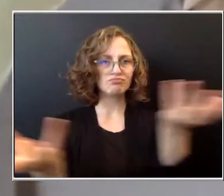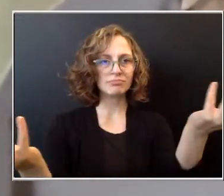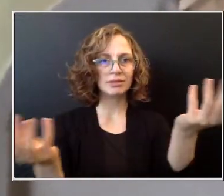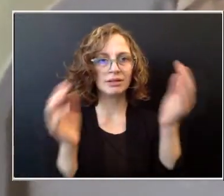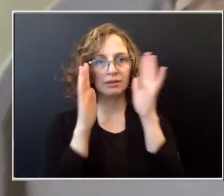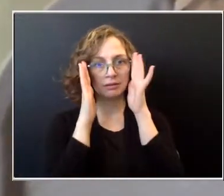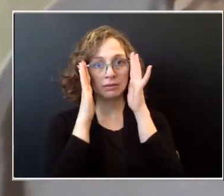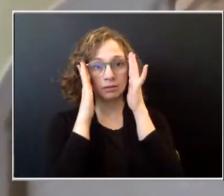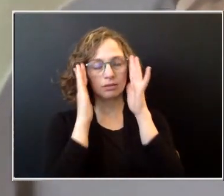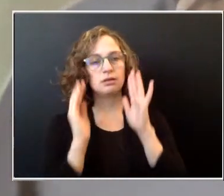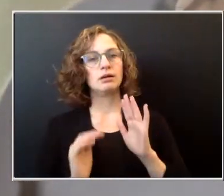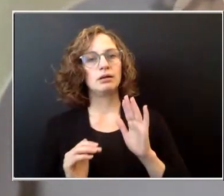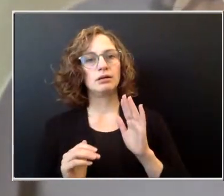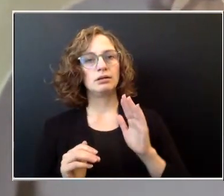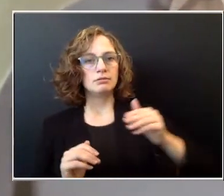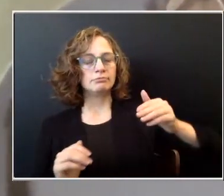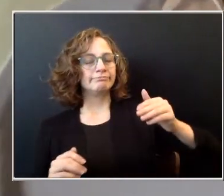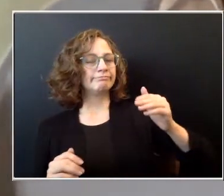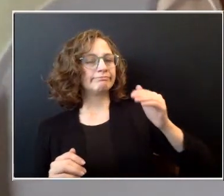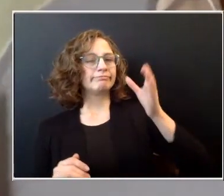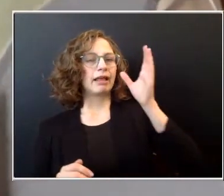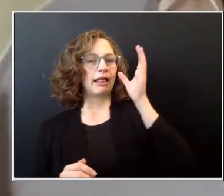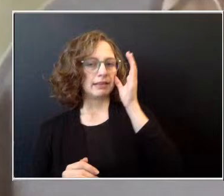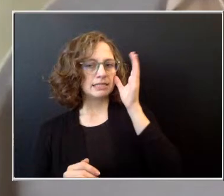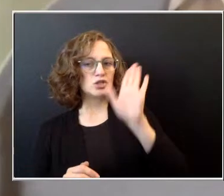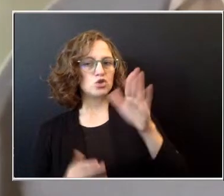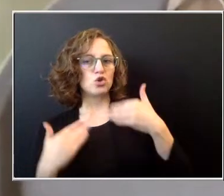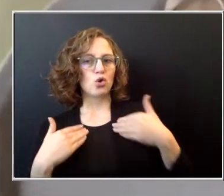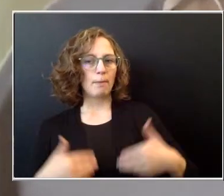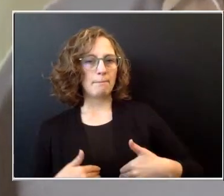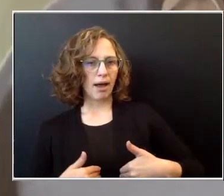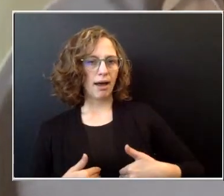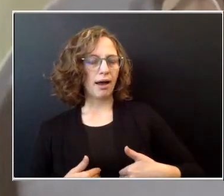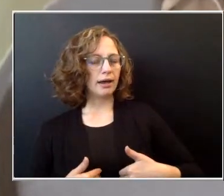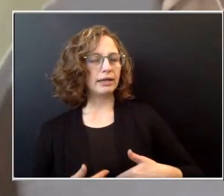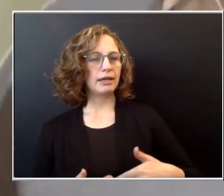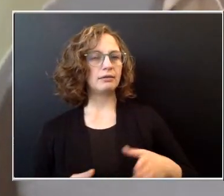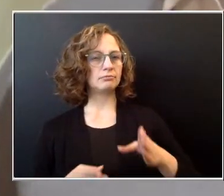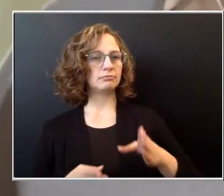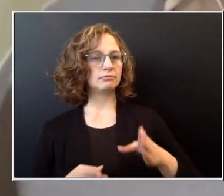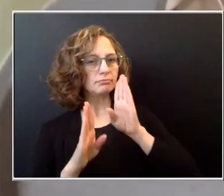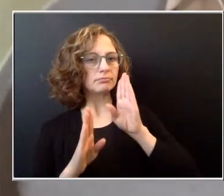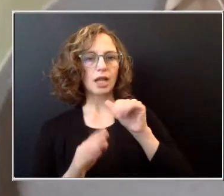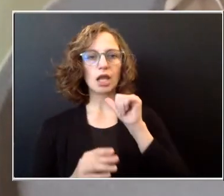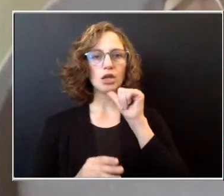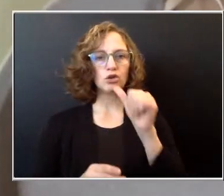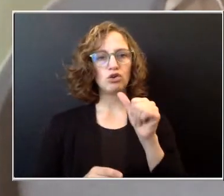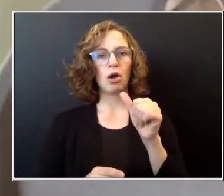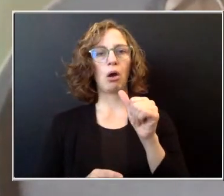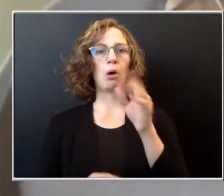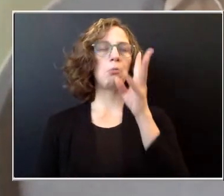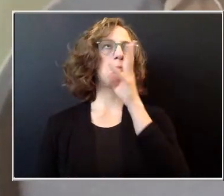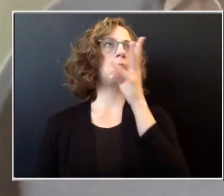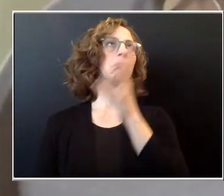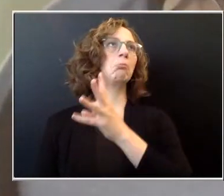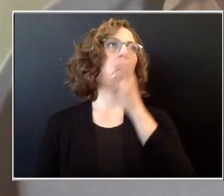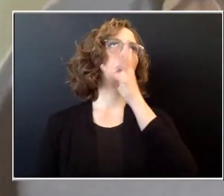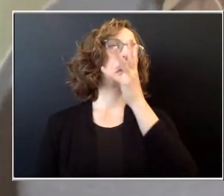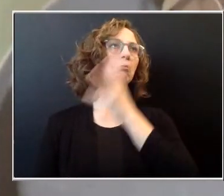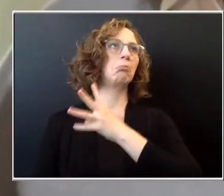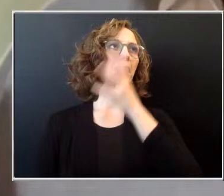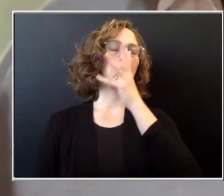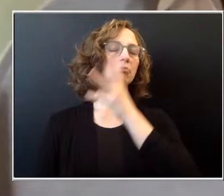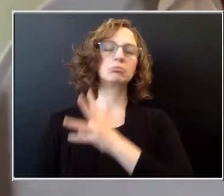Listen to your body, okay? Don't be in denial like I was. Don't deny what you're feeling, what you're going